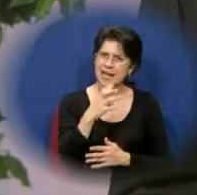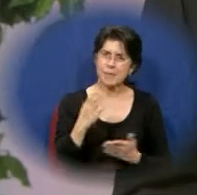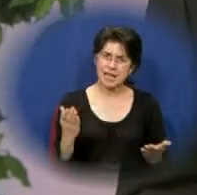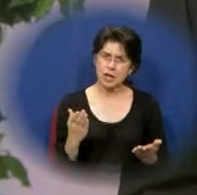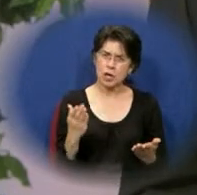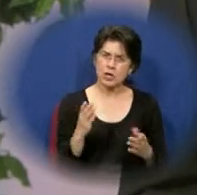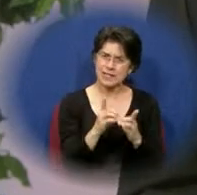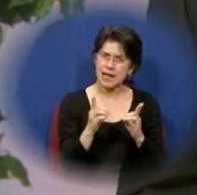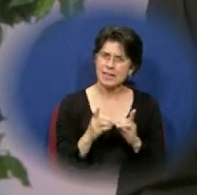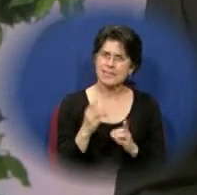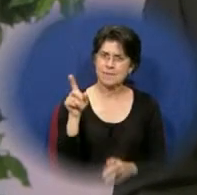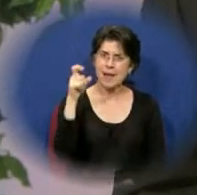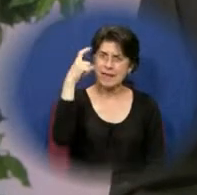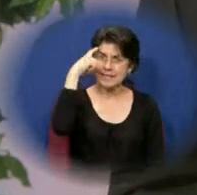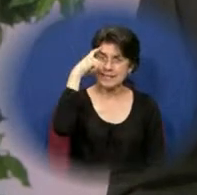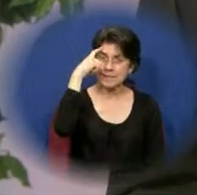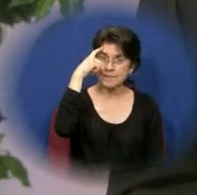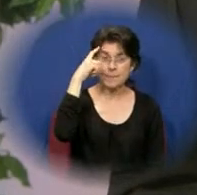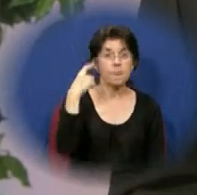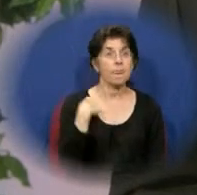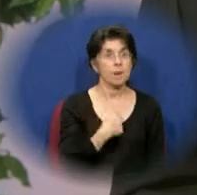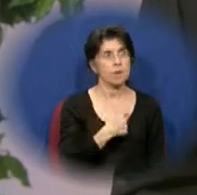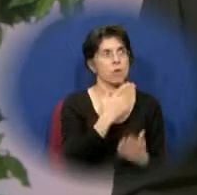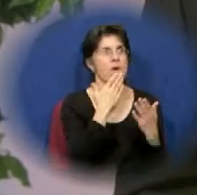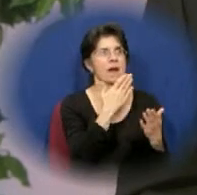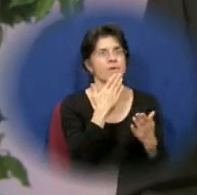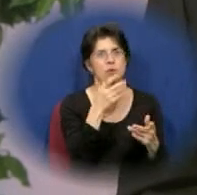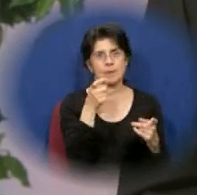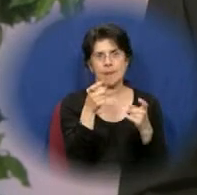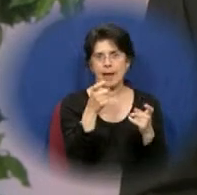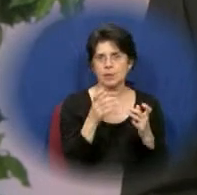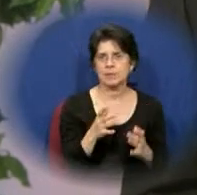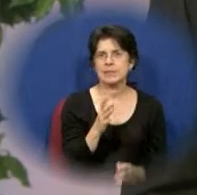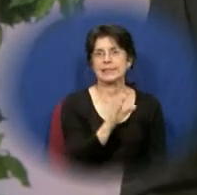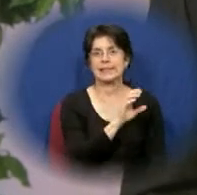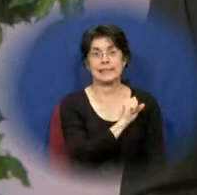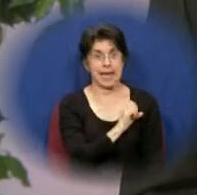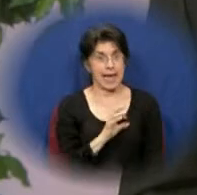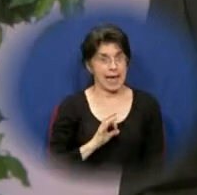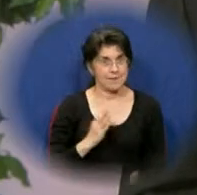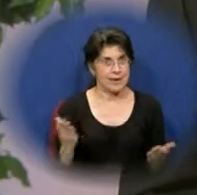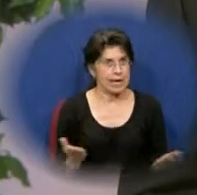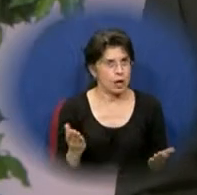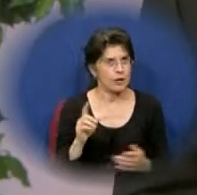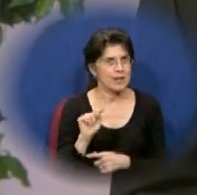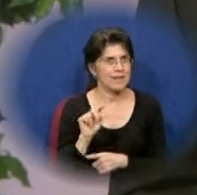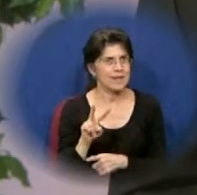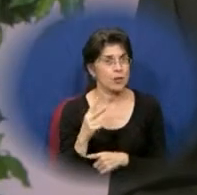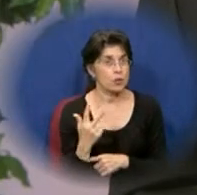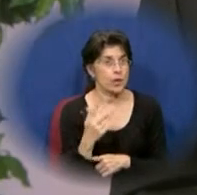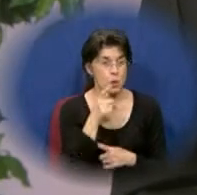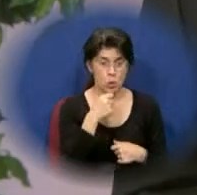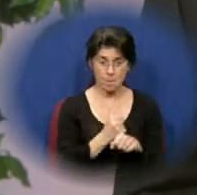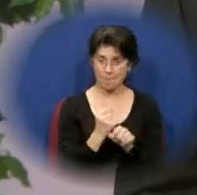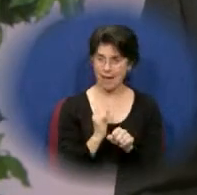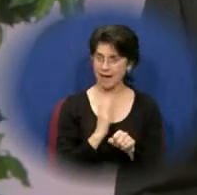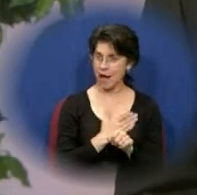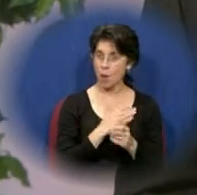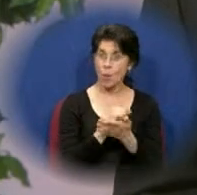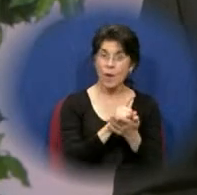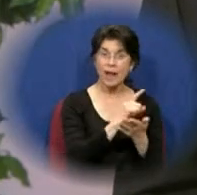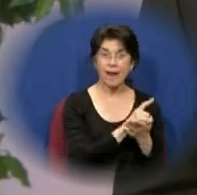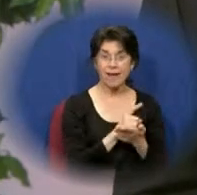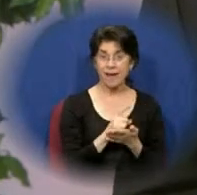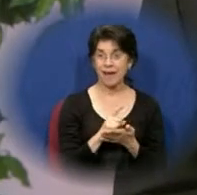Madison. We are grateful to the management and staff of Channel 3 who make our weekly sharing in